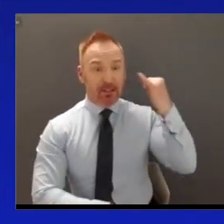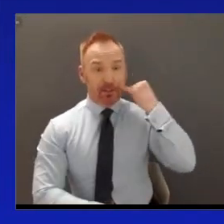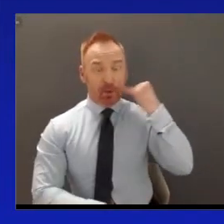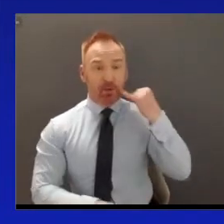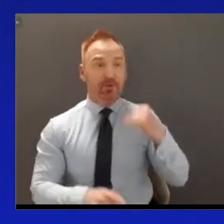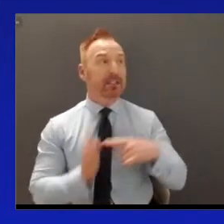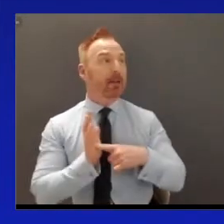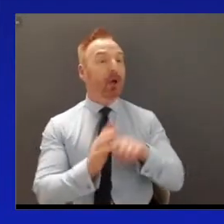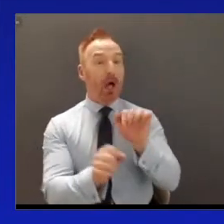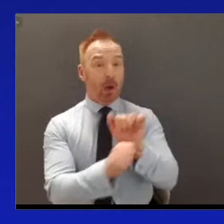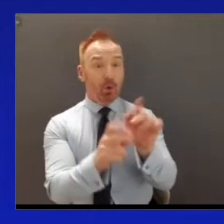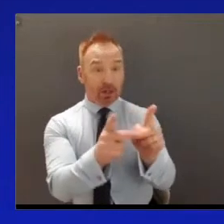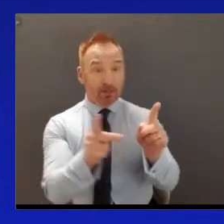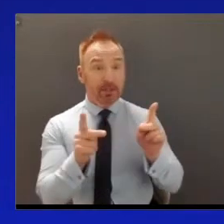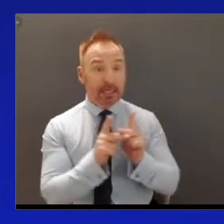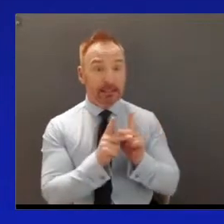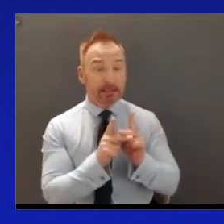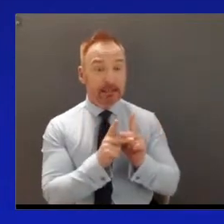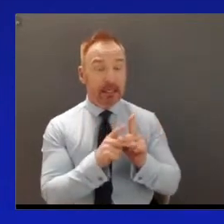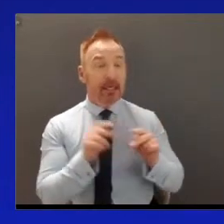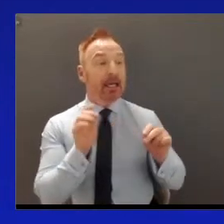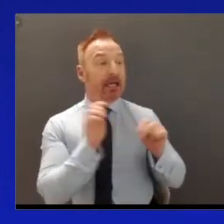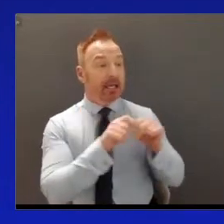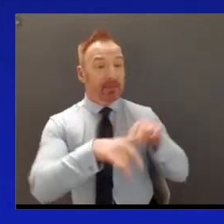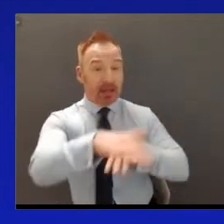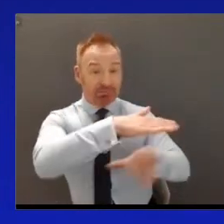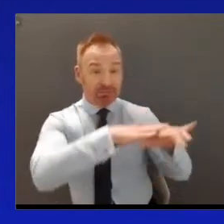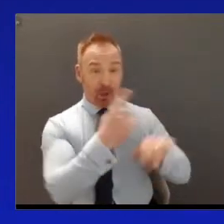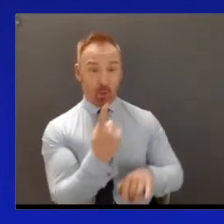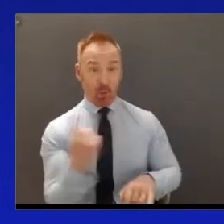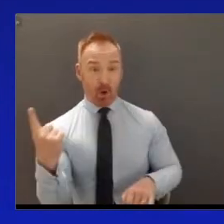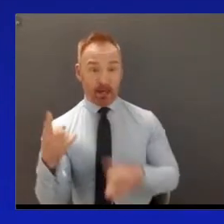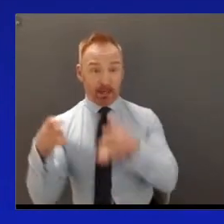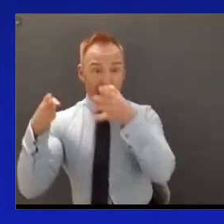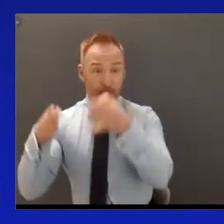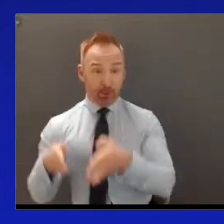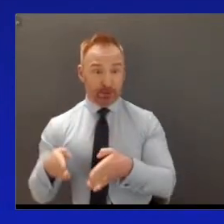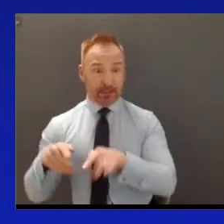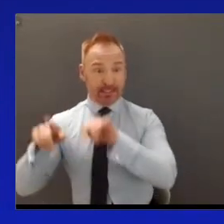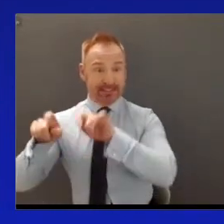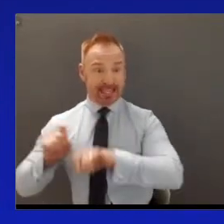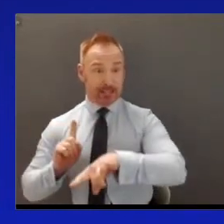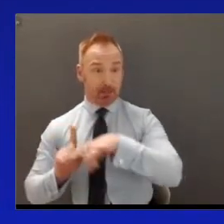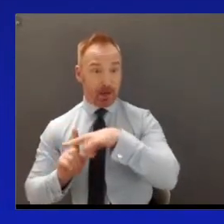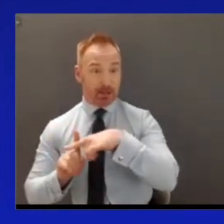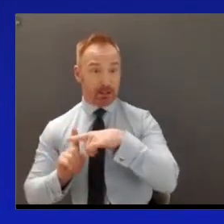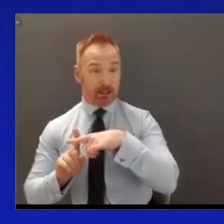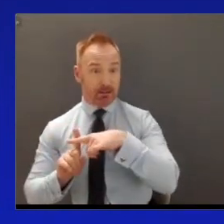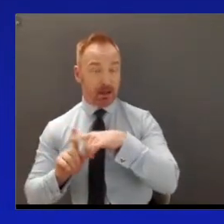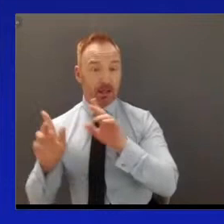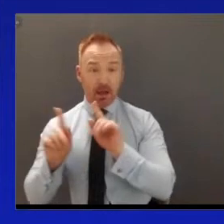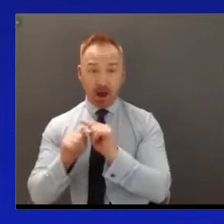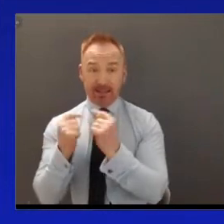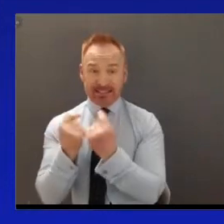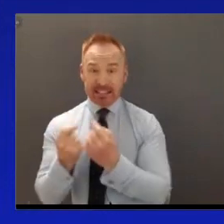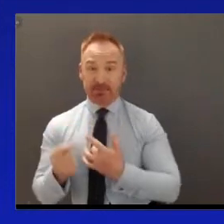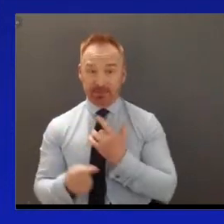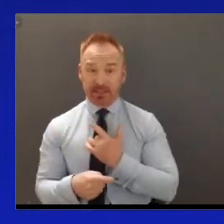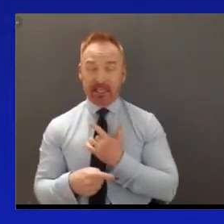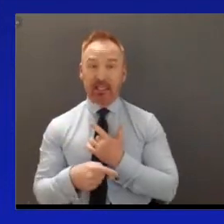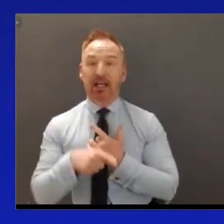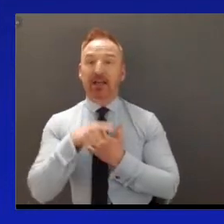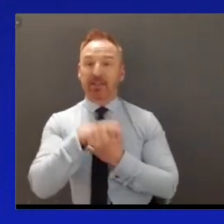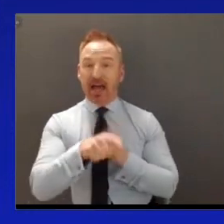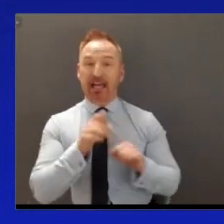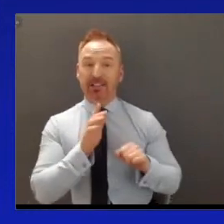positive in a congregate care setting, then our team often indicates, we should do that surveillance testing for